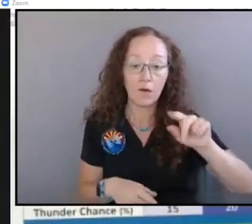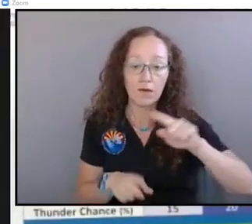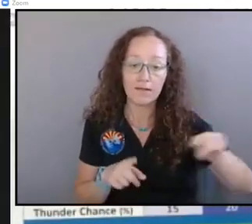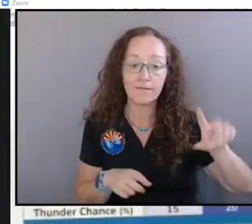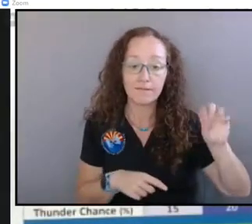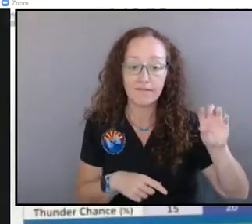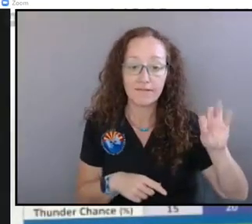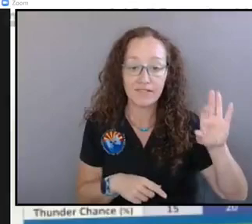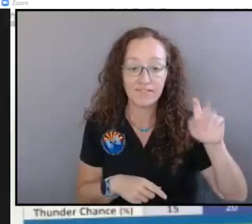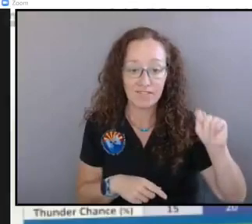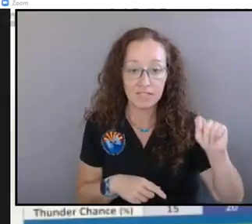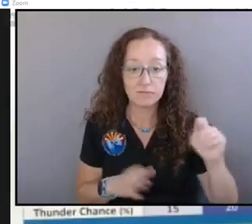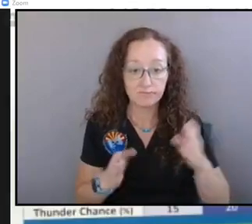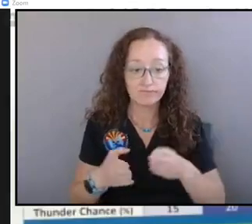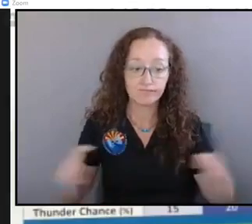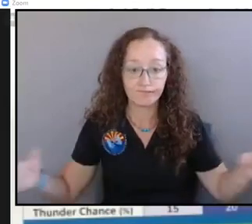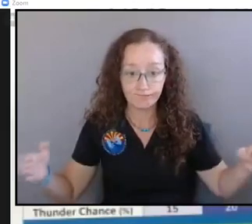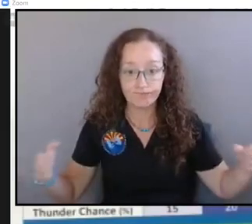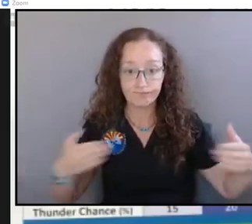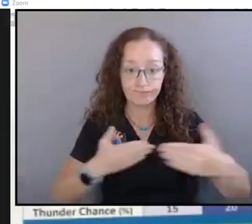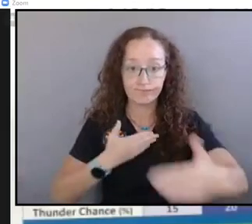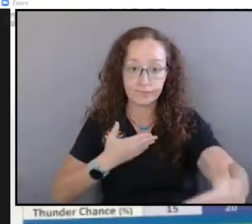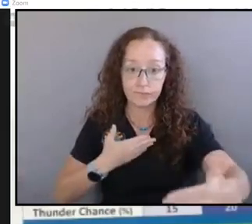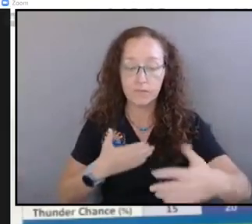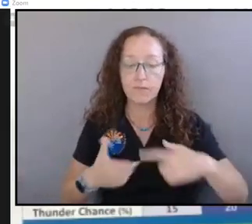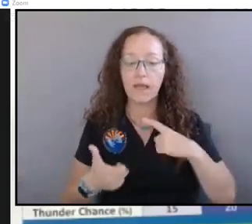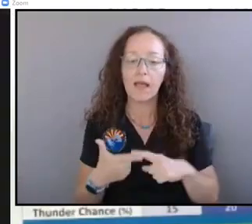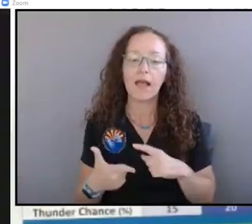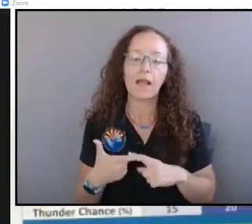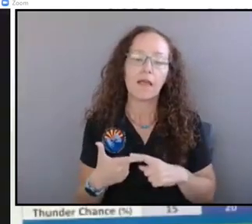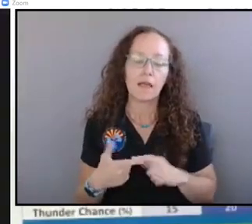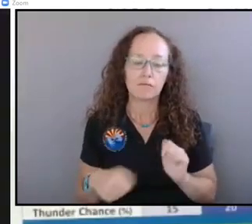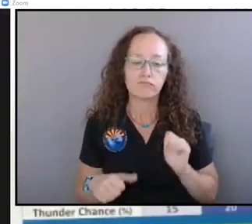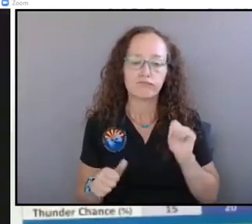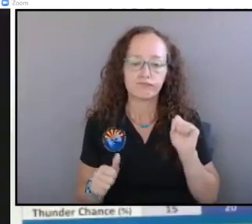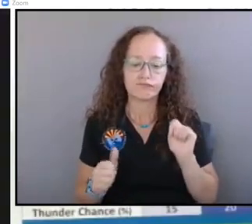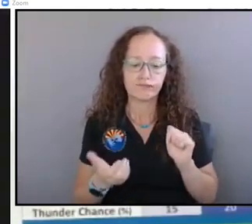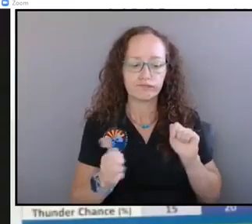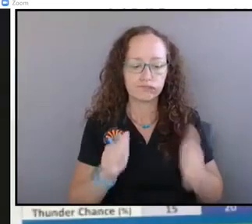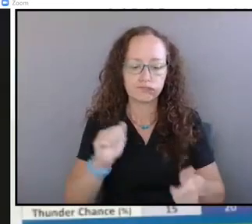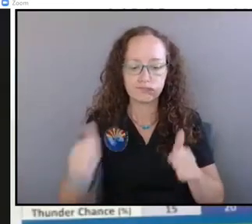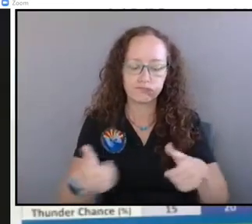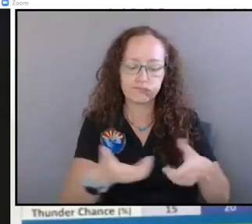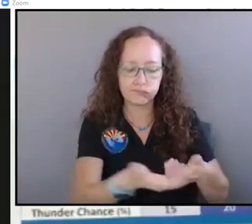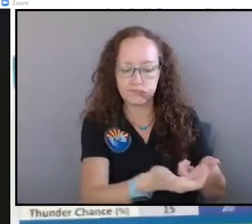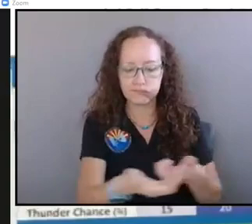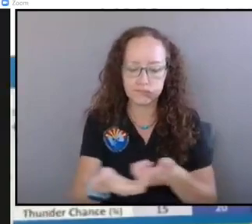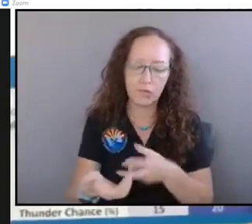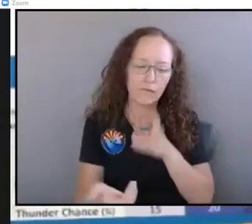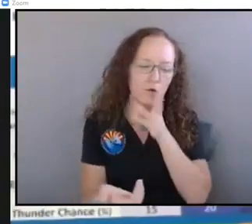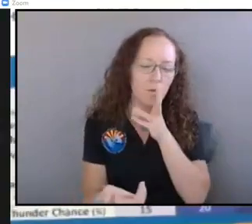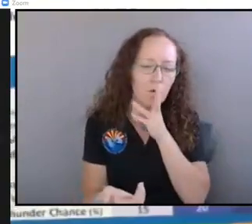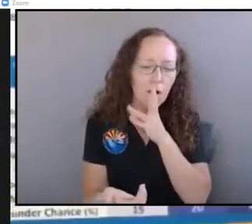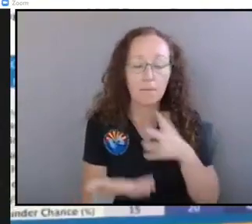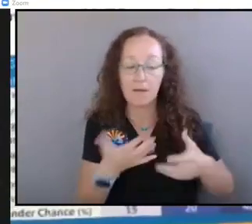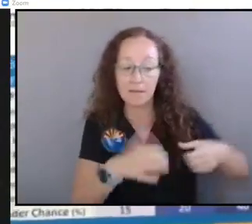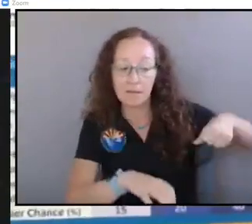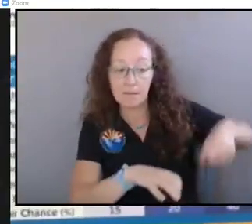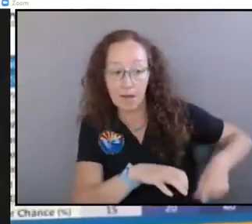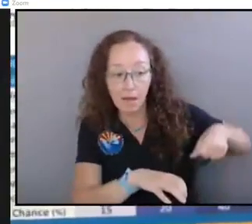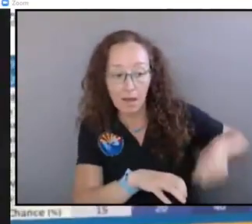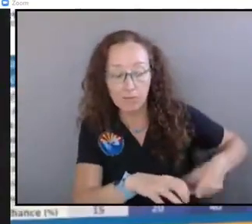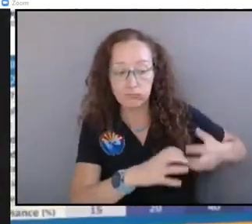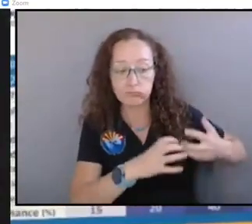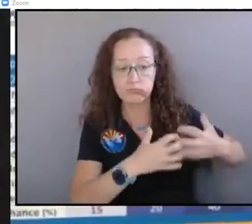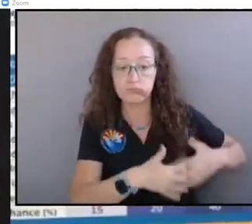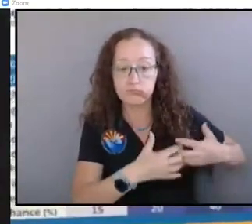water handling equipment, and that could be pumps that pump water through hoses that are they're there with big tanks